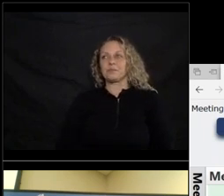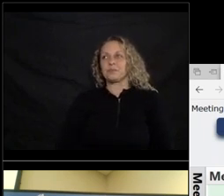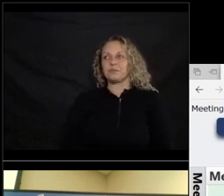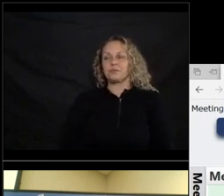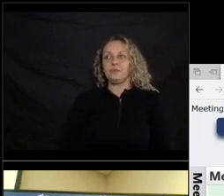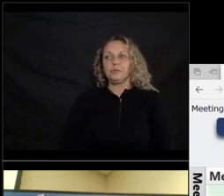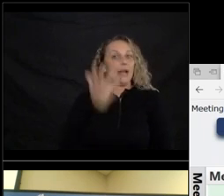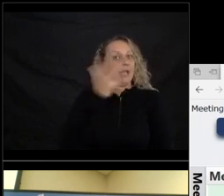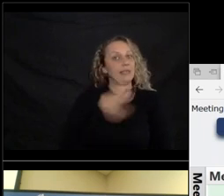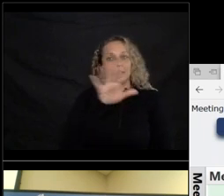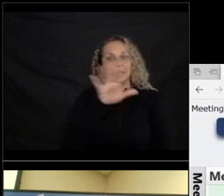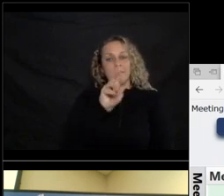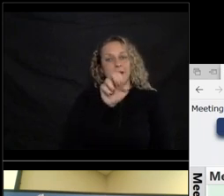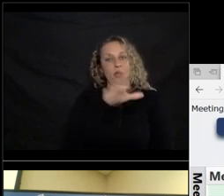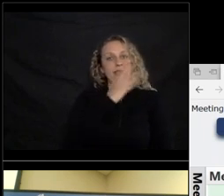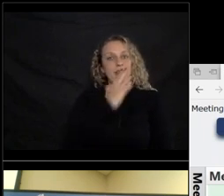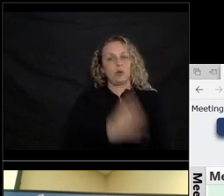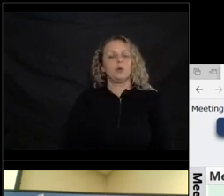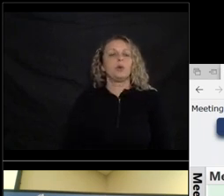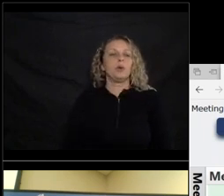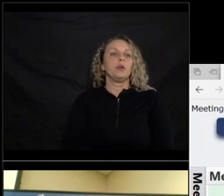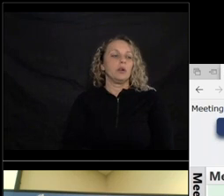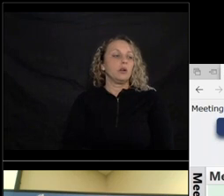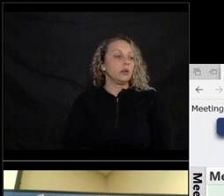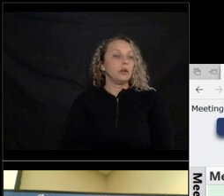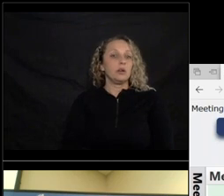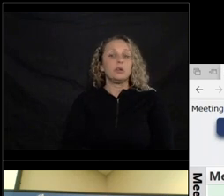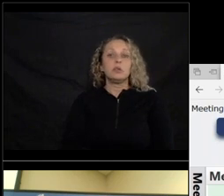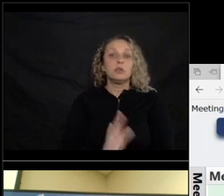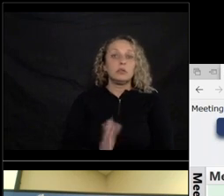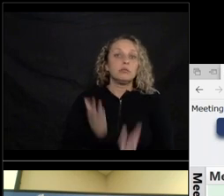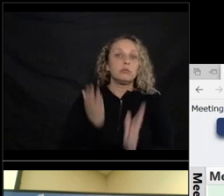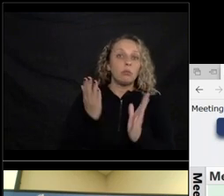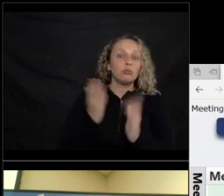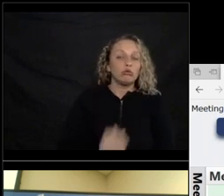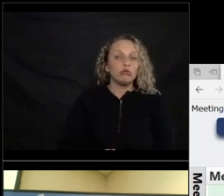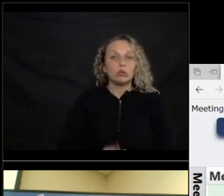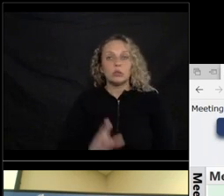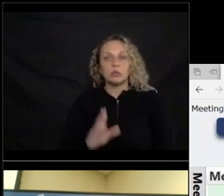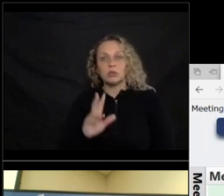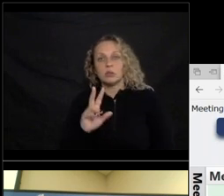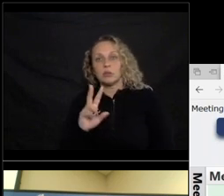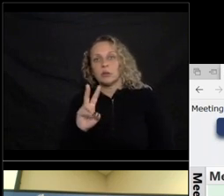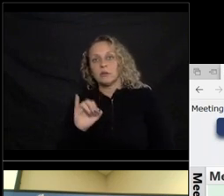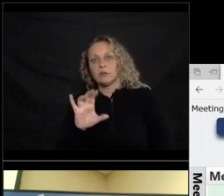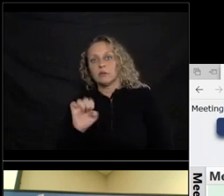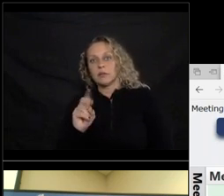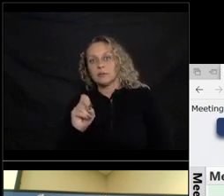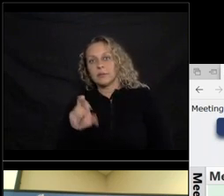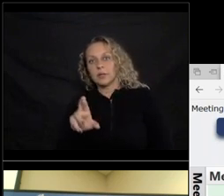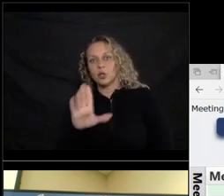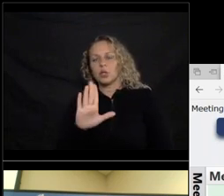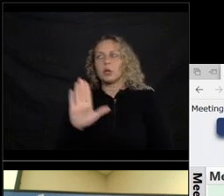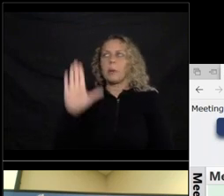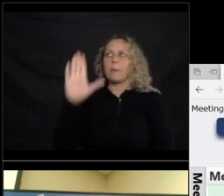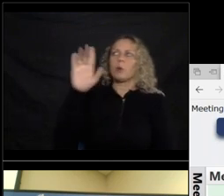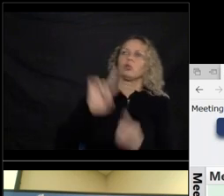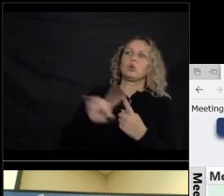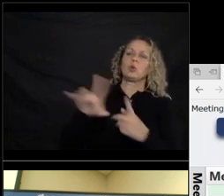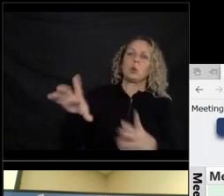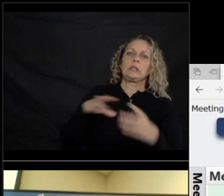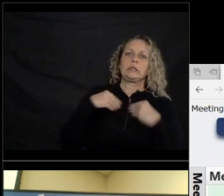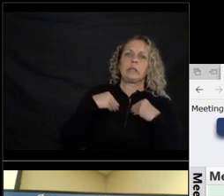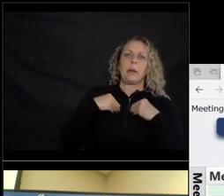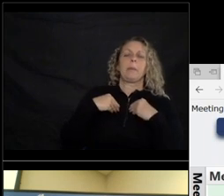And that's it, Mayor. Thank you. I'll take a motion, Vice Mayor. Motion to